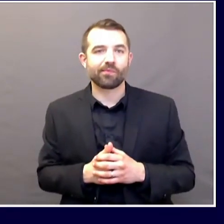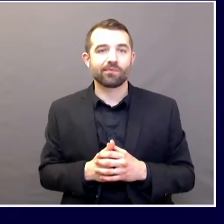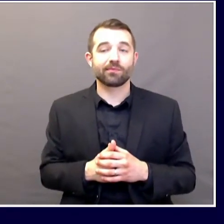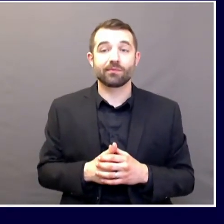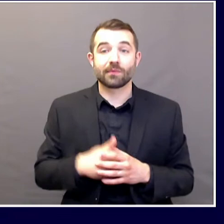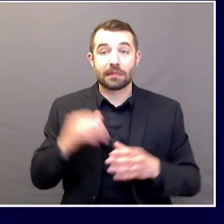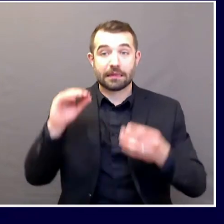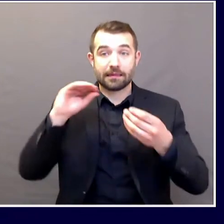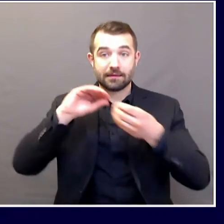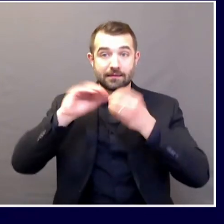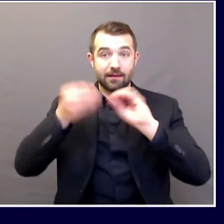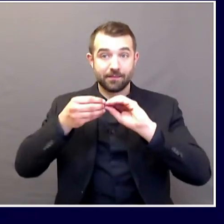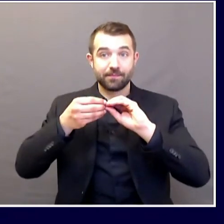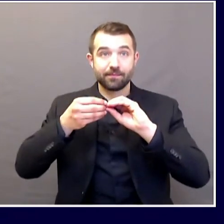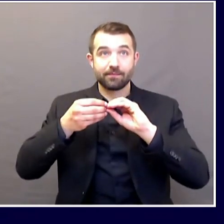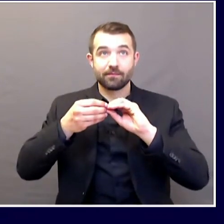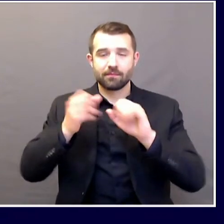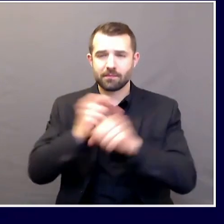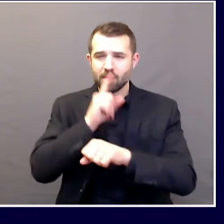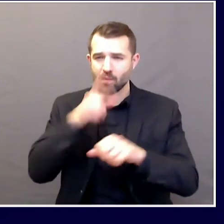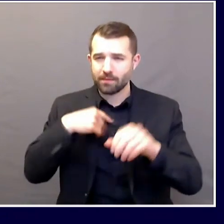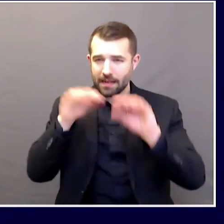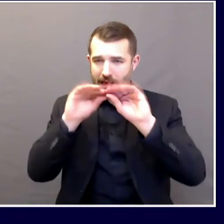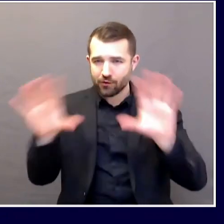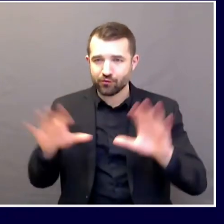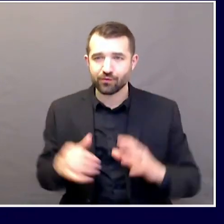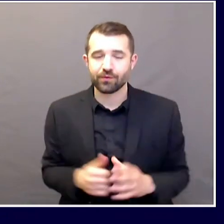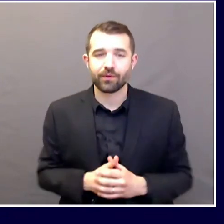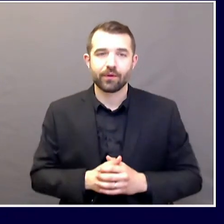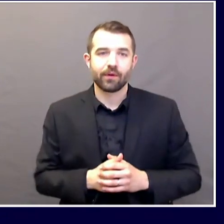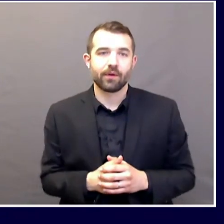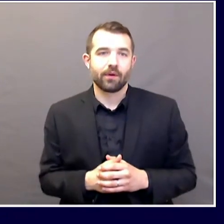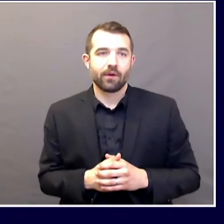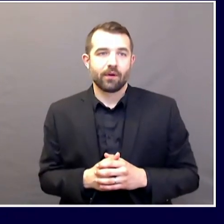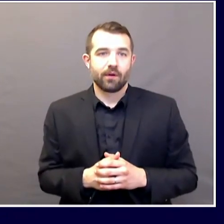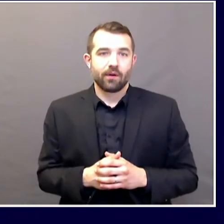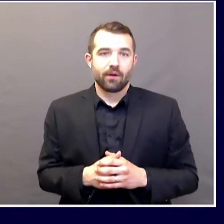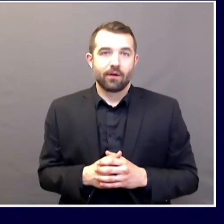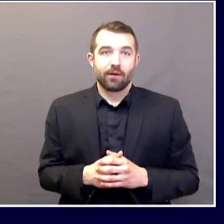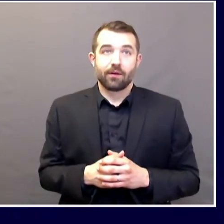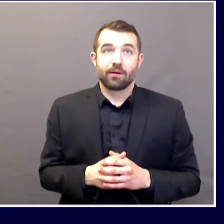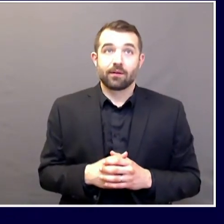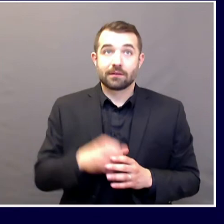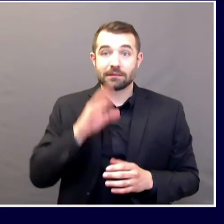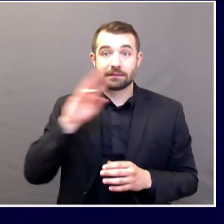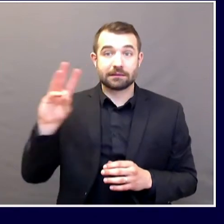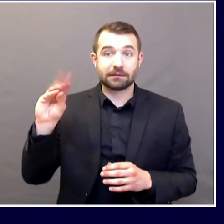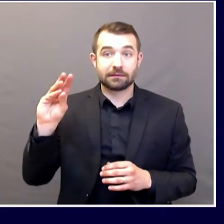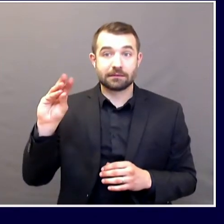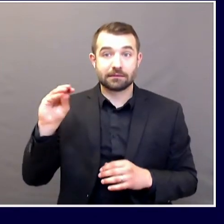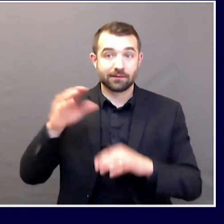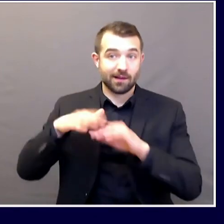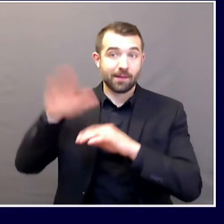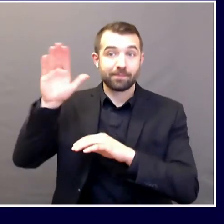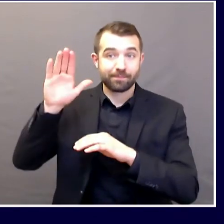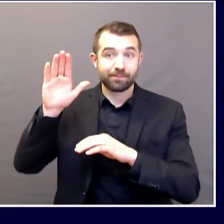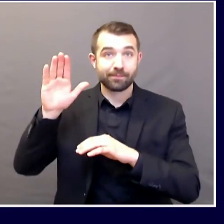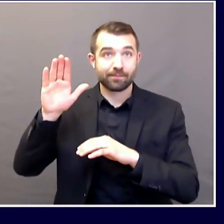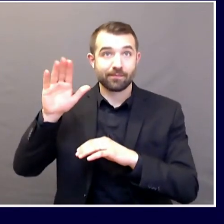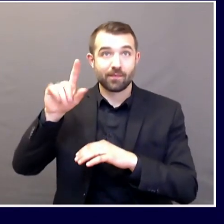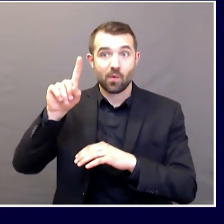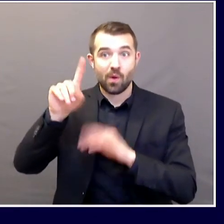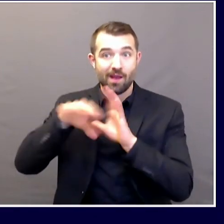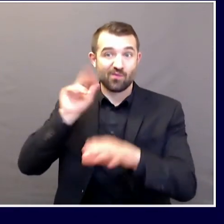now, about 1 in every 3 Maine people over the age of 60 has received their